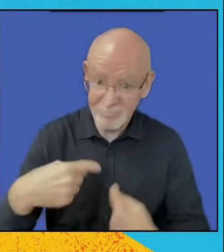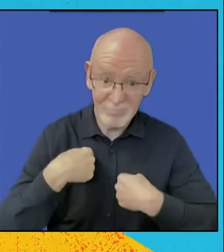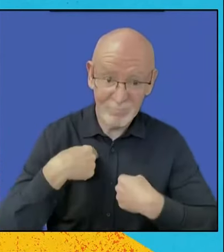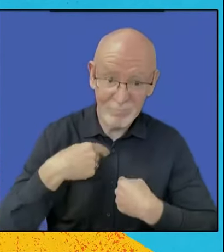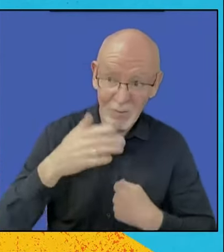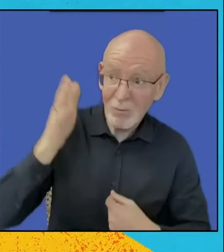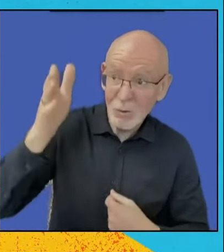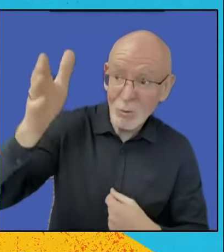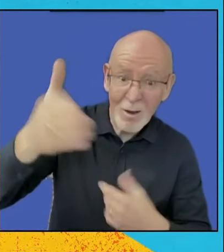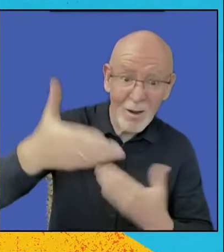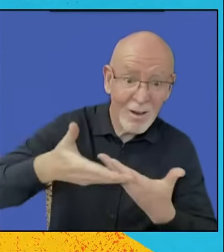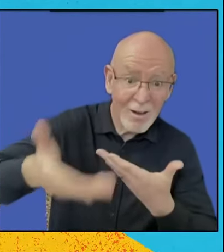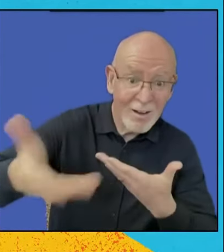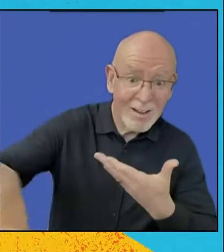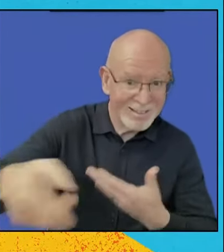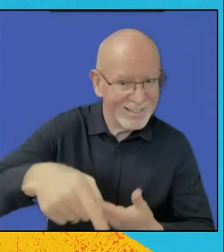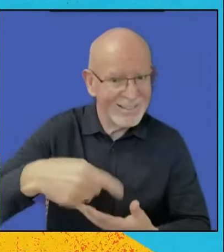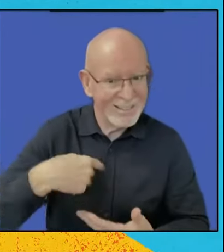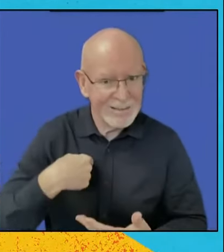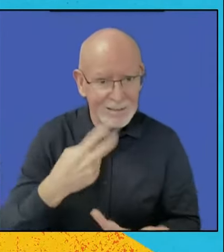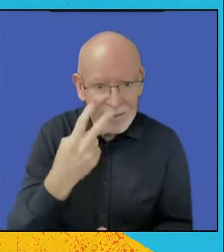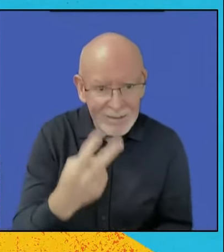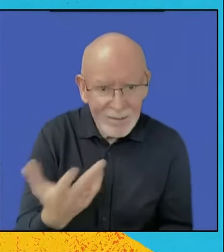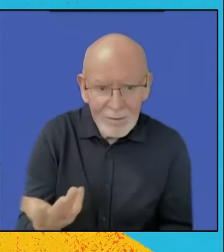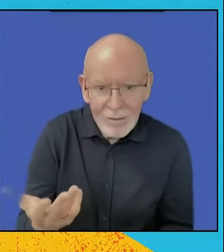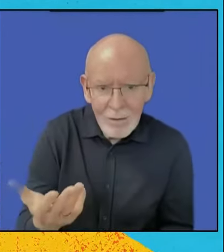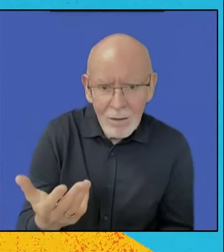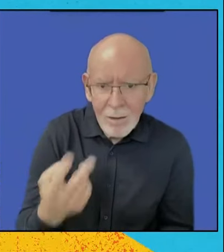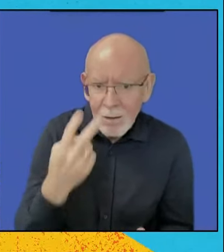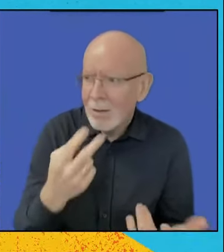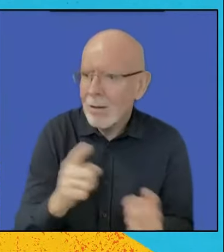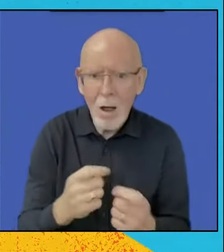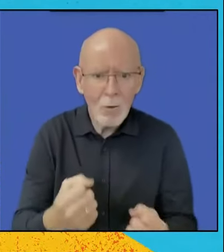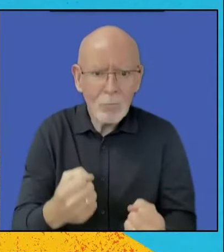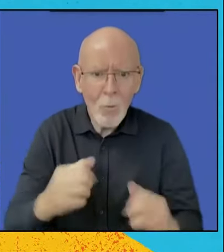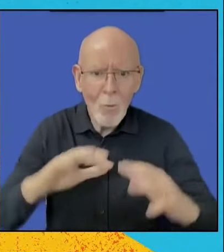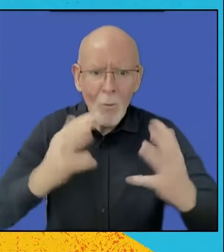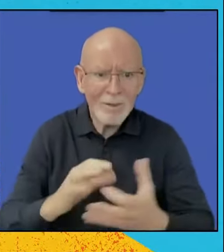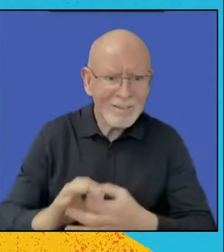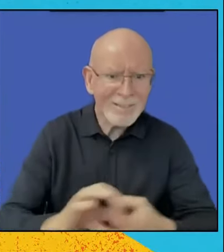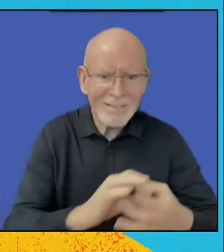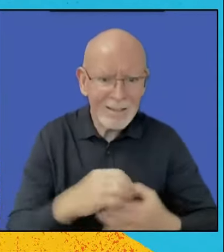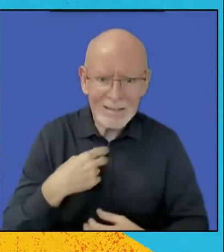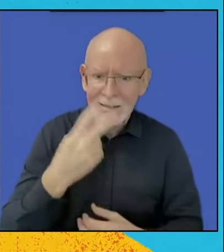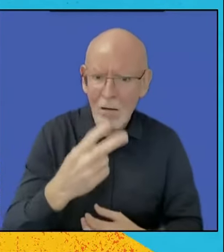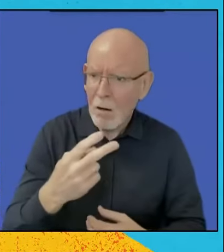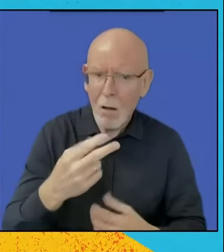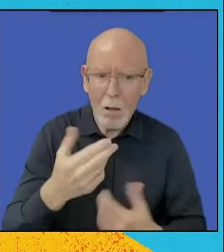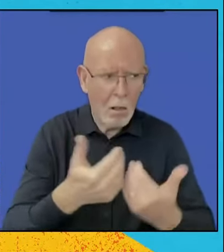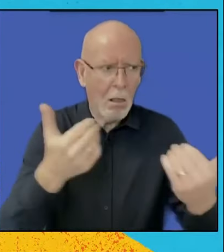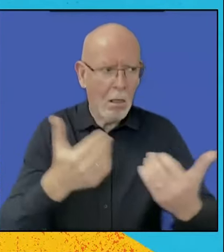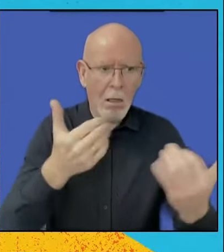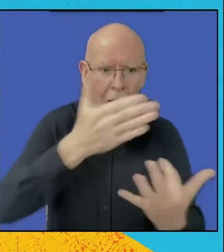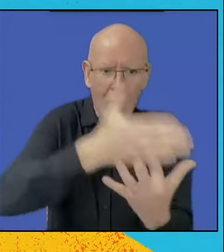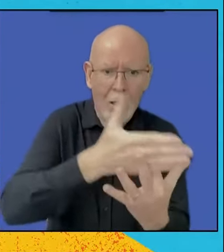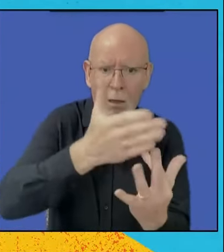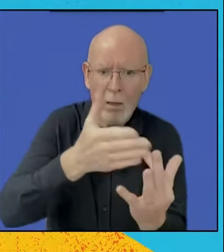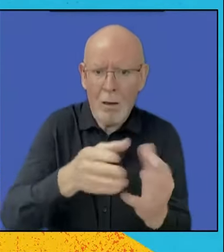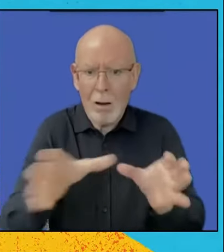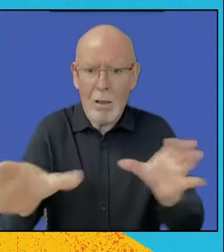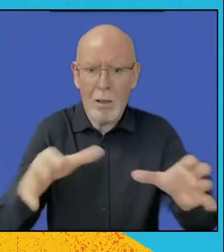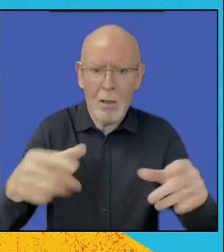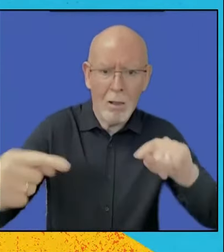sustainability. So I am here today not to bore you repeating all the challenges and so on. You know it, we feel it, but rather